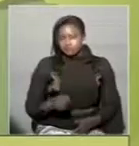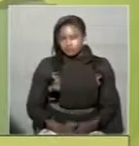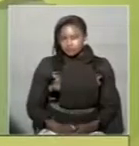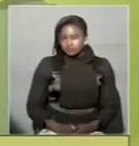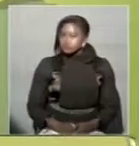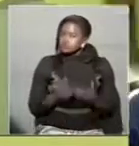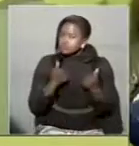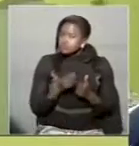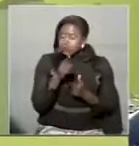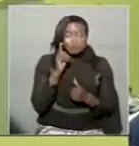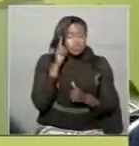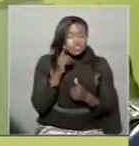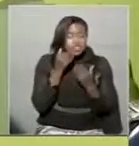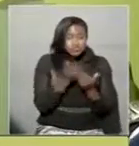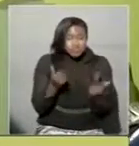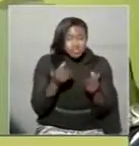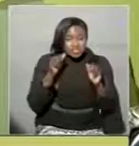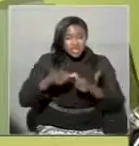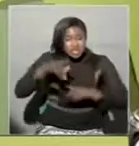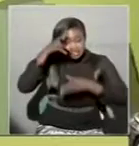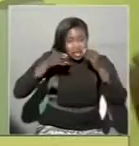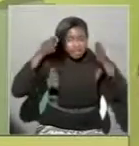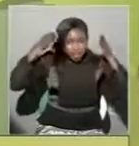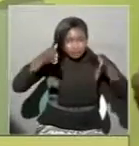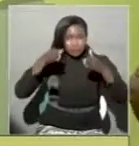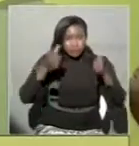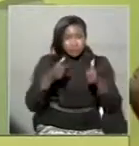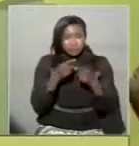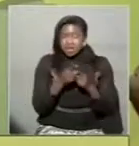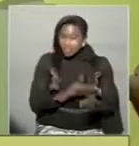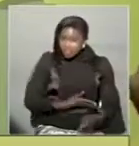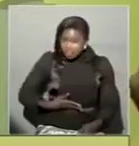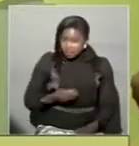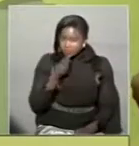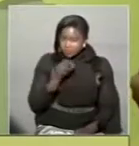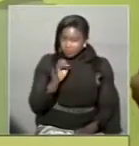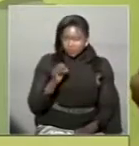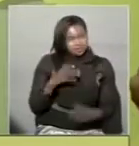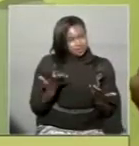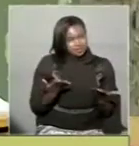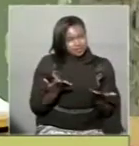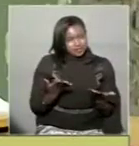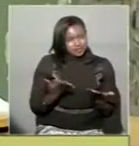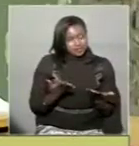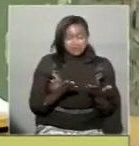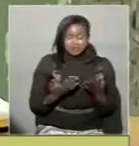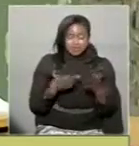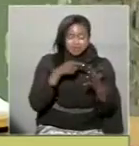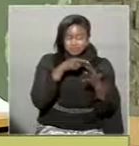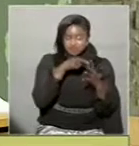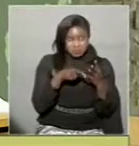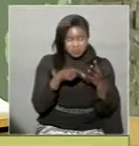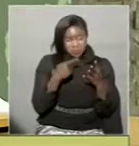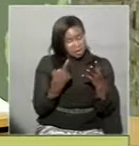this child to learn in the afternoon? 4 pillars? 4 pillars, yes. Now, if one of the pillars is either not functional or not